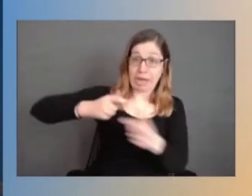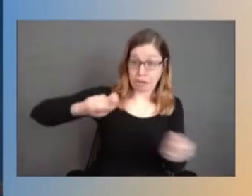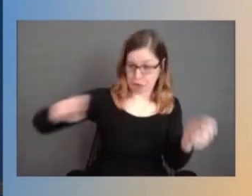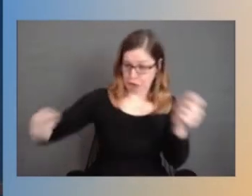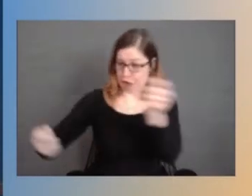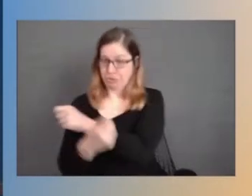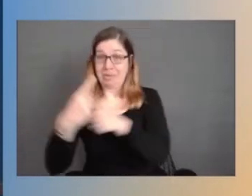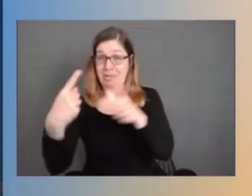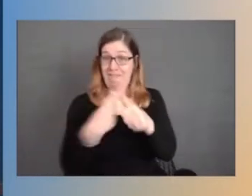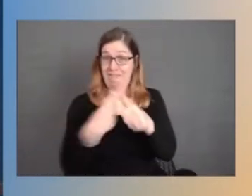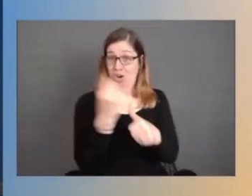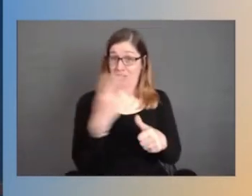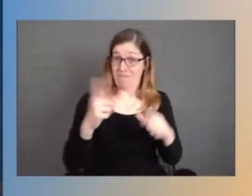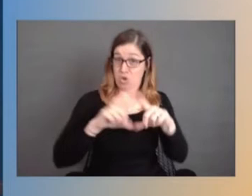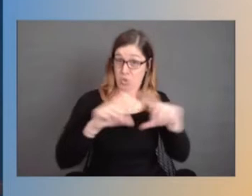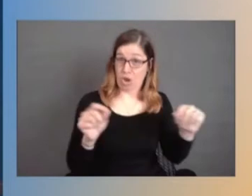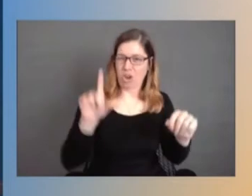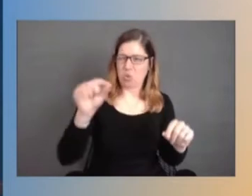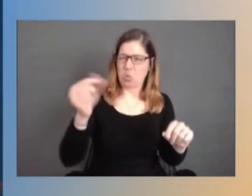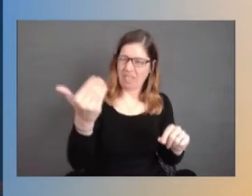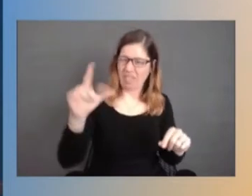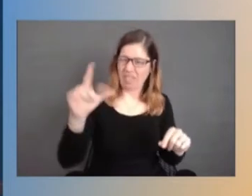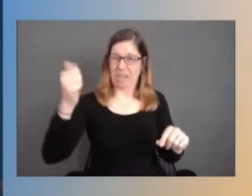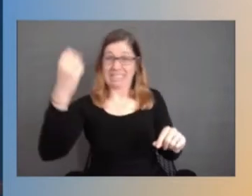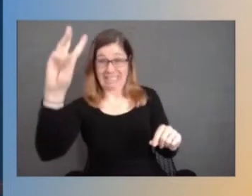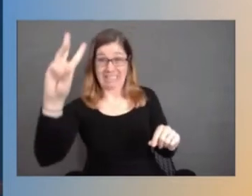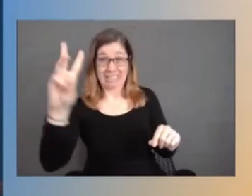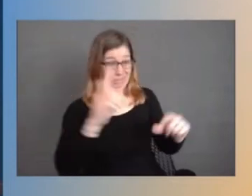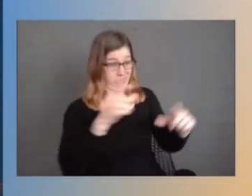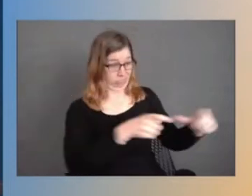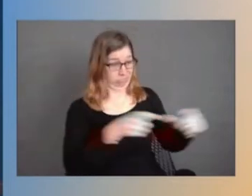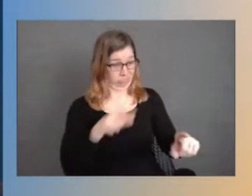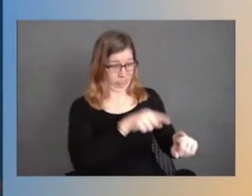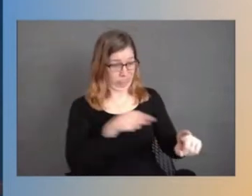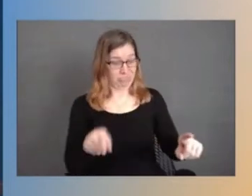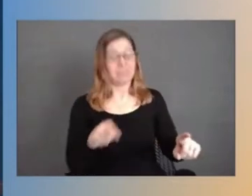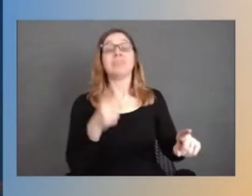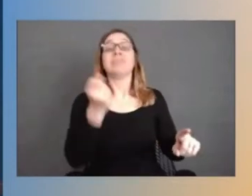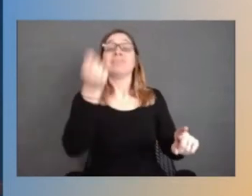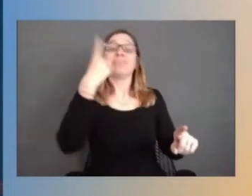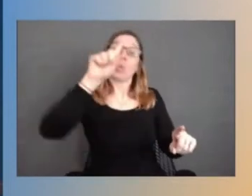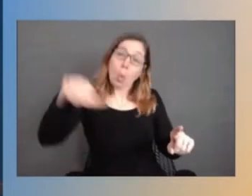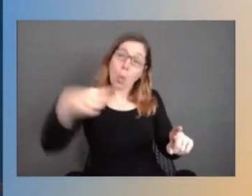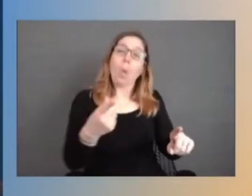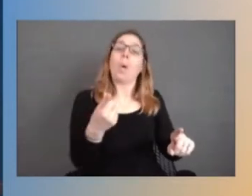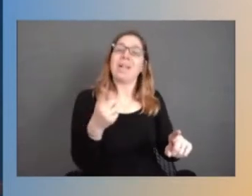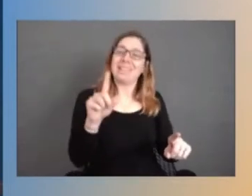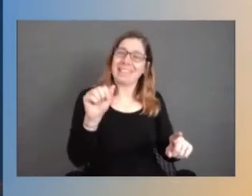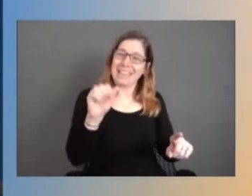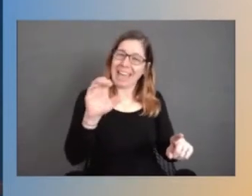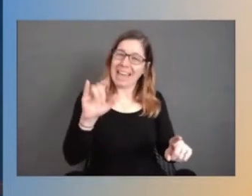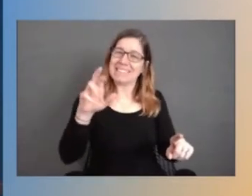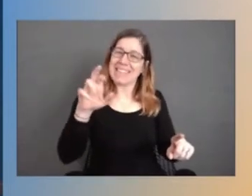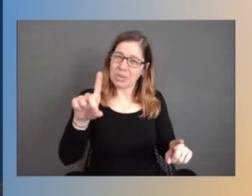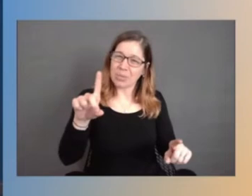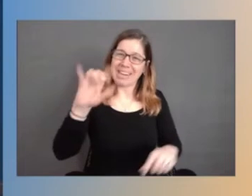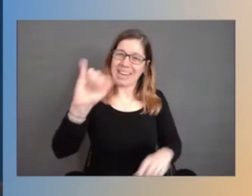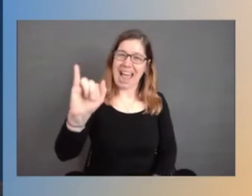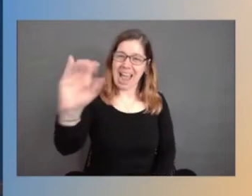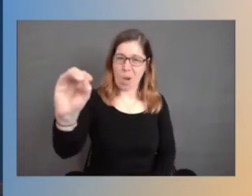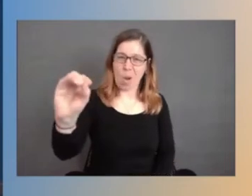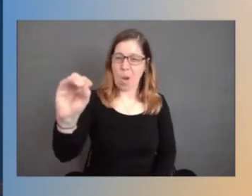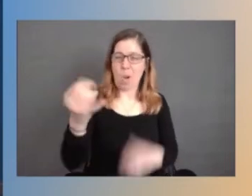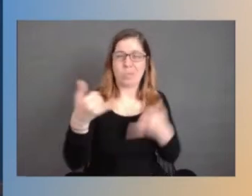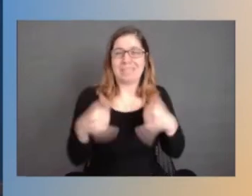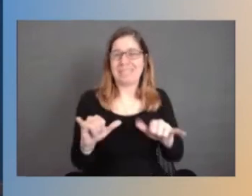things we launched in 2015 and 2016, they only accelerated I/O. And so we still had the Zen hypervisor. We still had a lot of